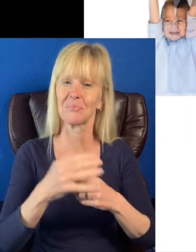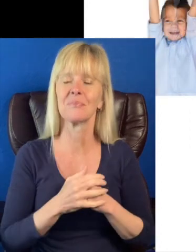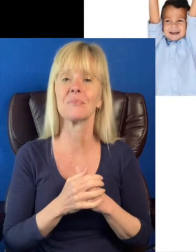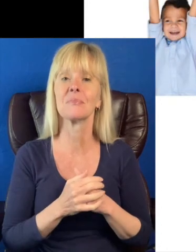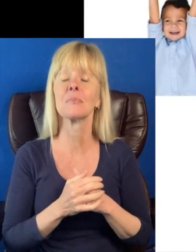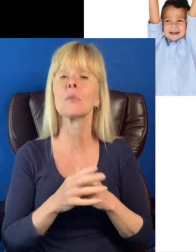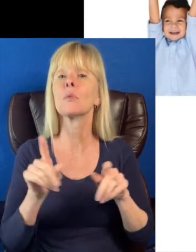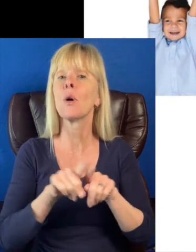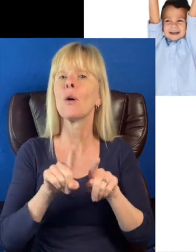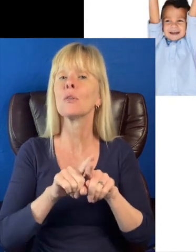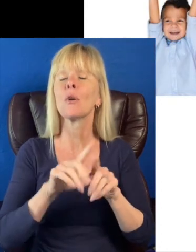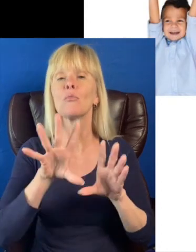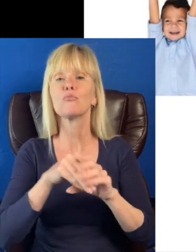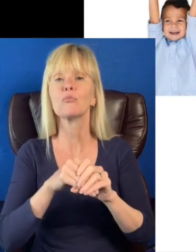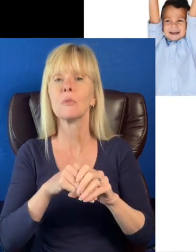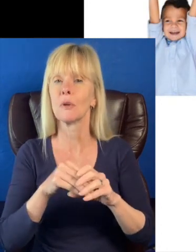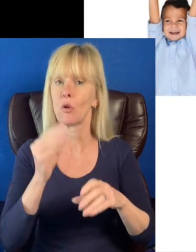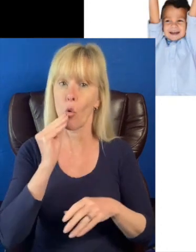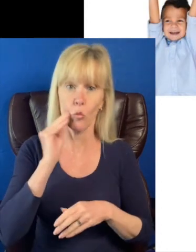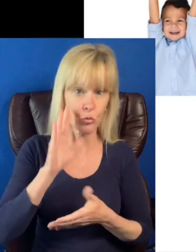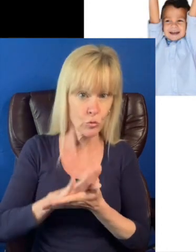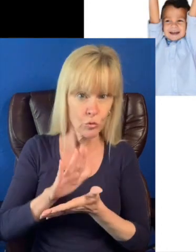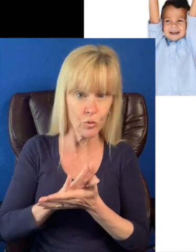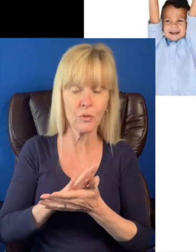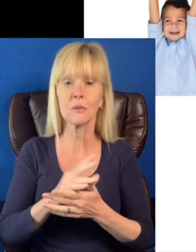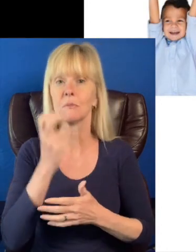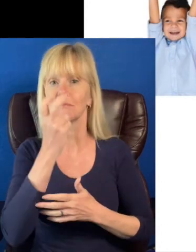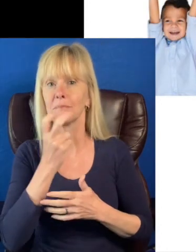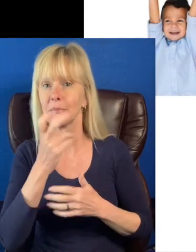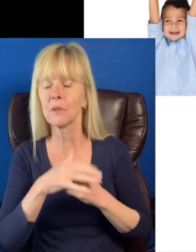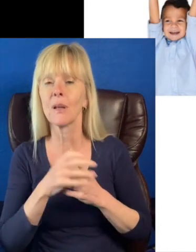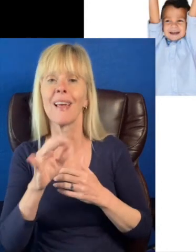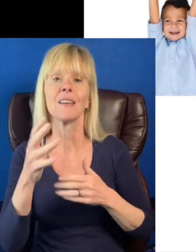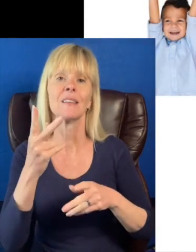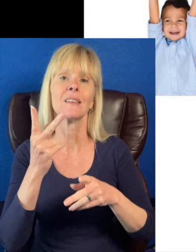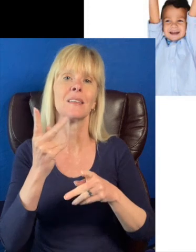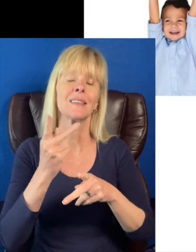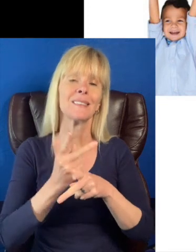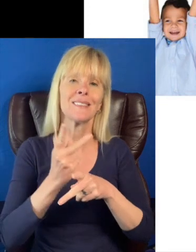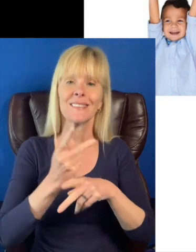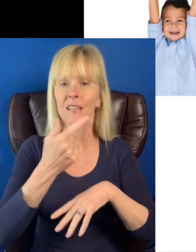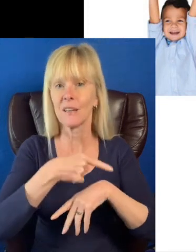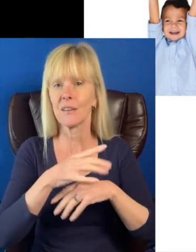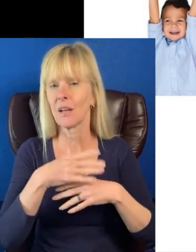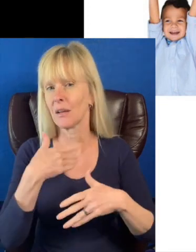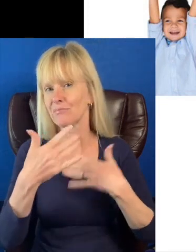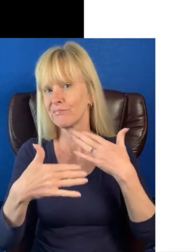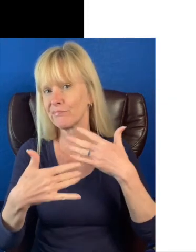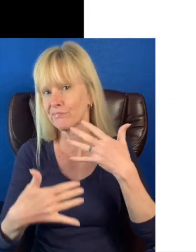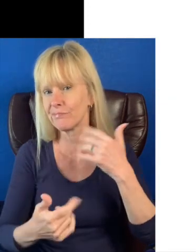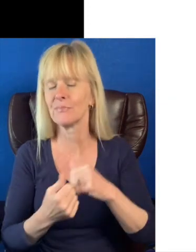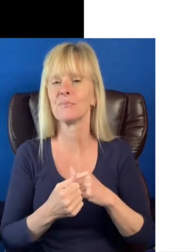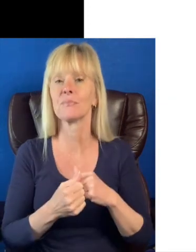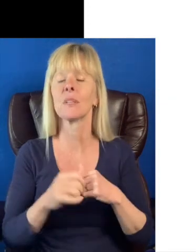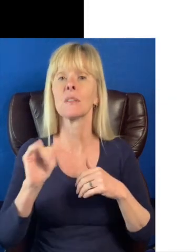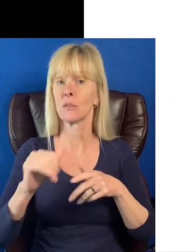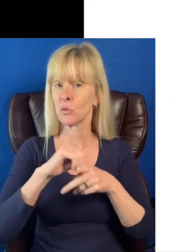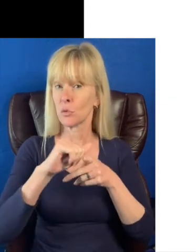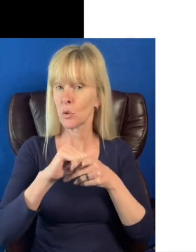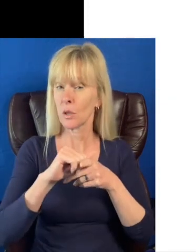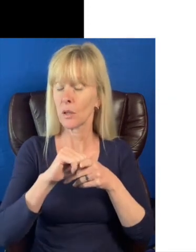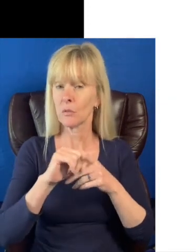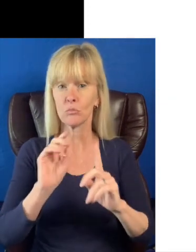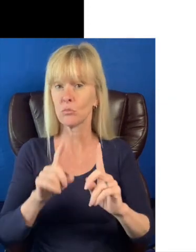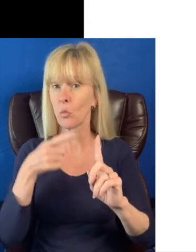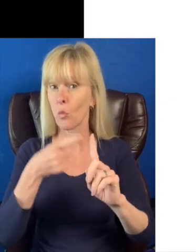you. This would also include those who homeschool, speech pathologists, and daycares and such. In this